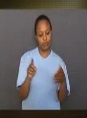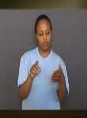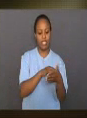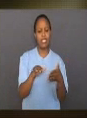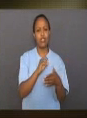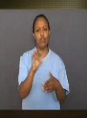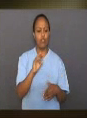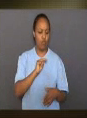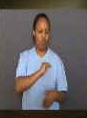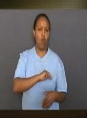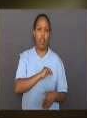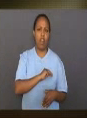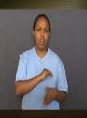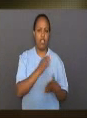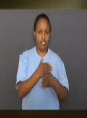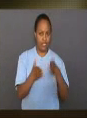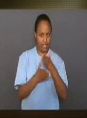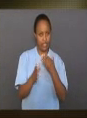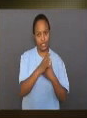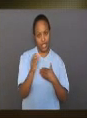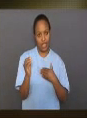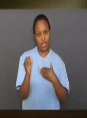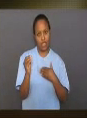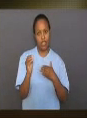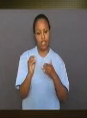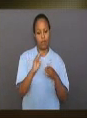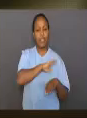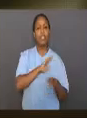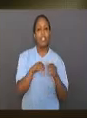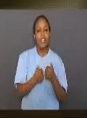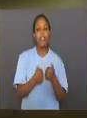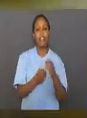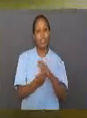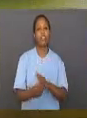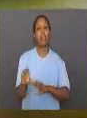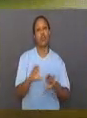moral standards and how they affect behavior.